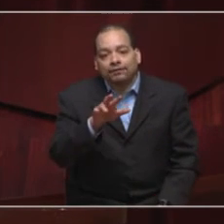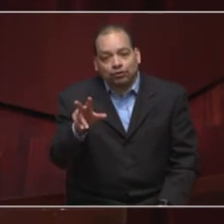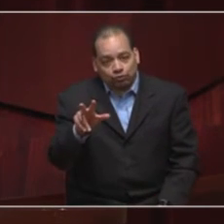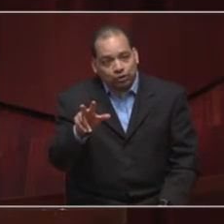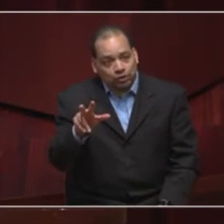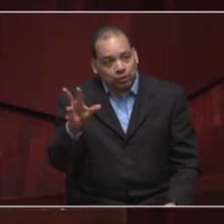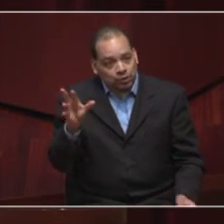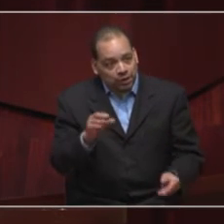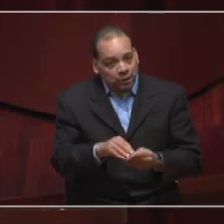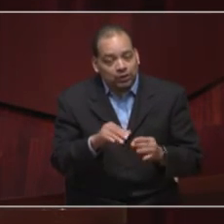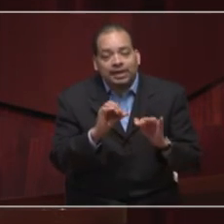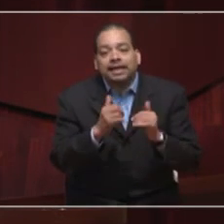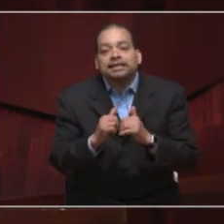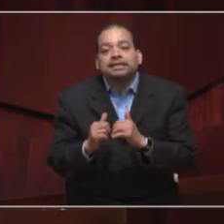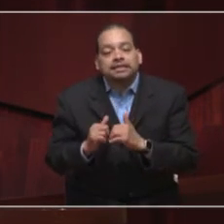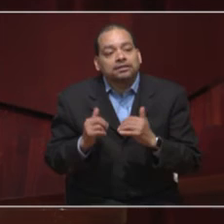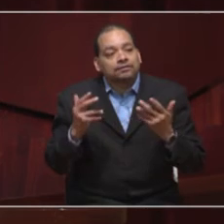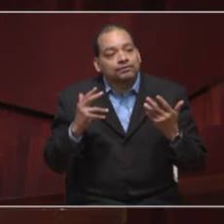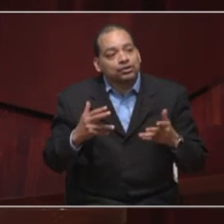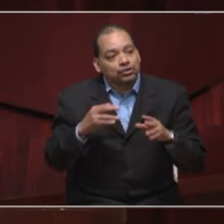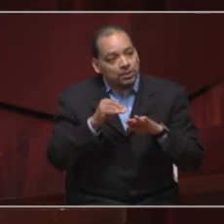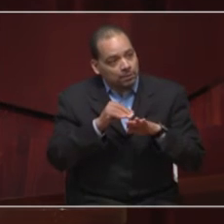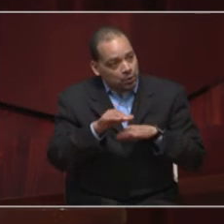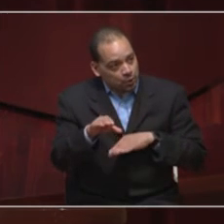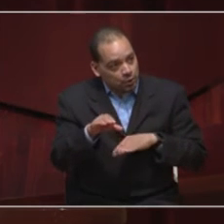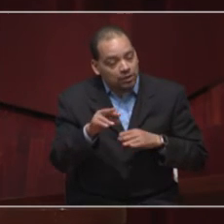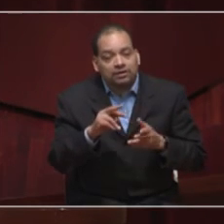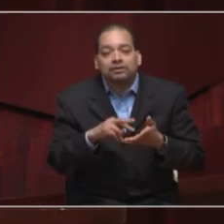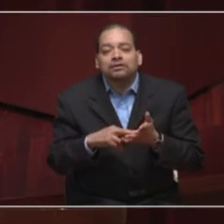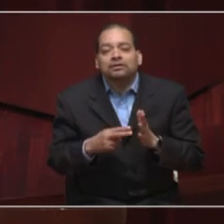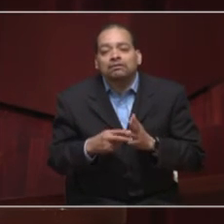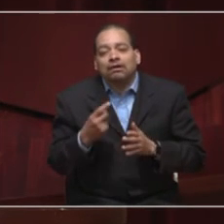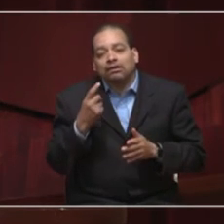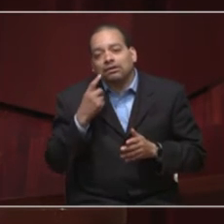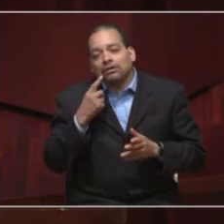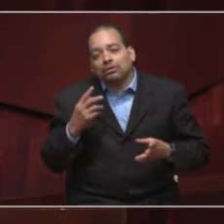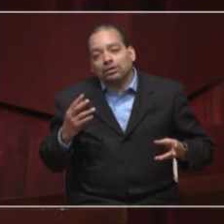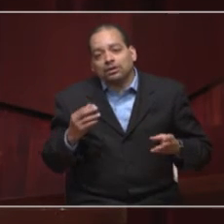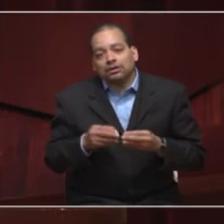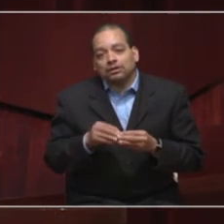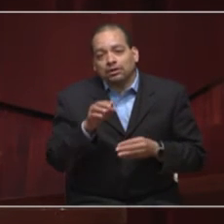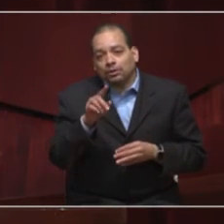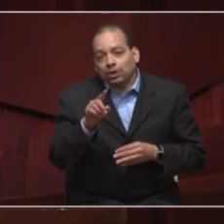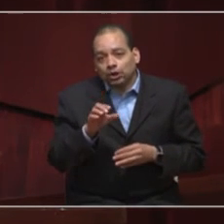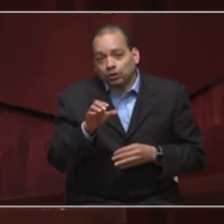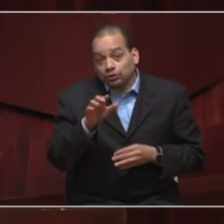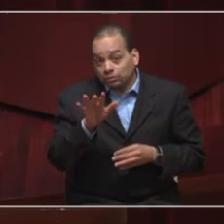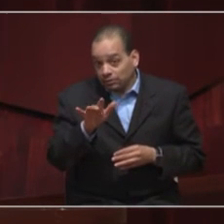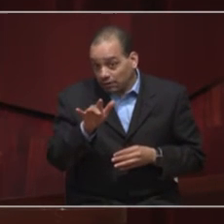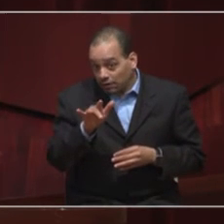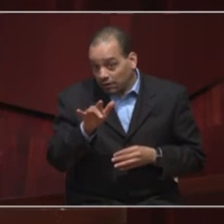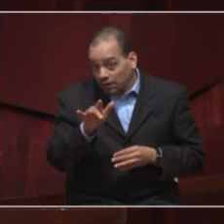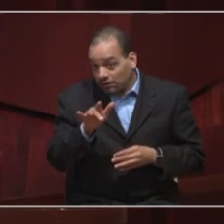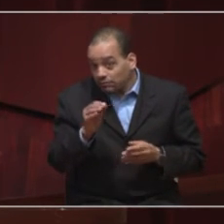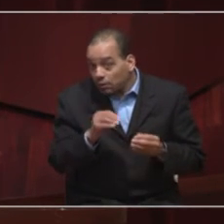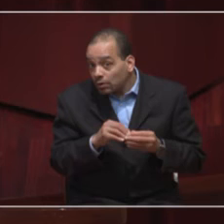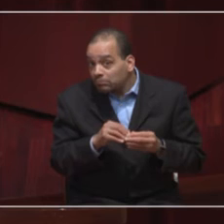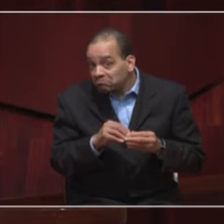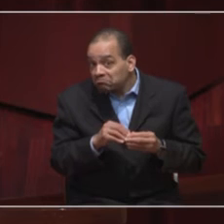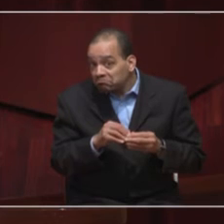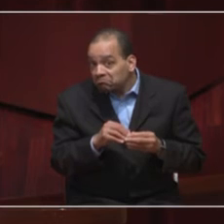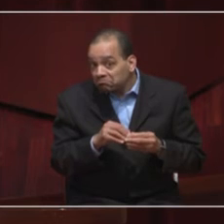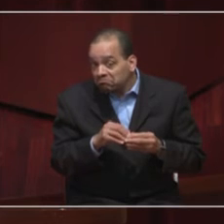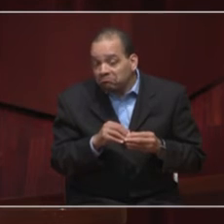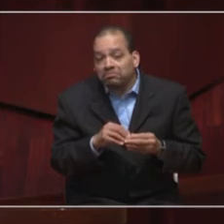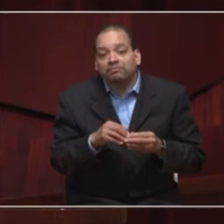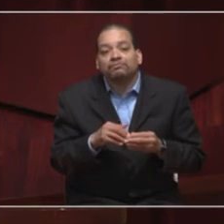have deployed, so that leaves us, by last count, about 125 to go in the next year